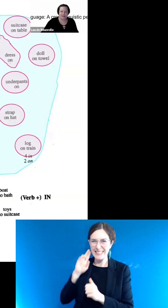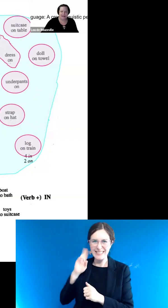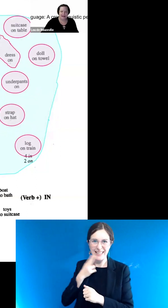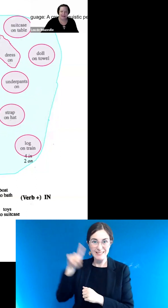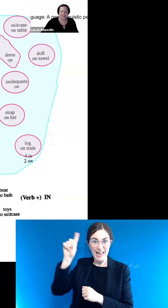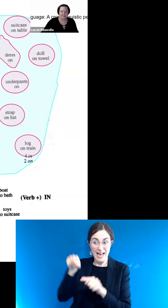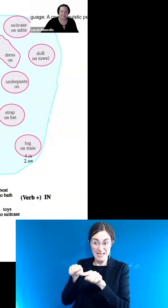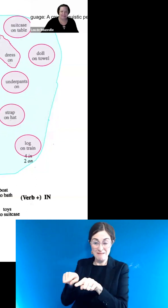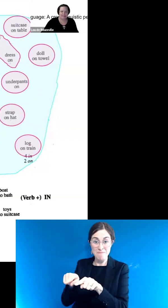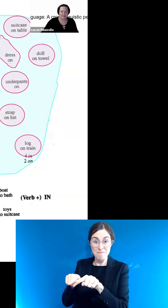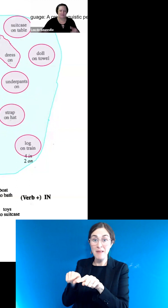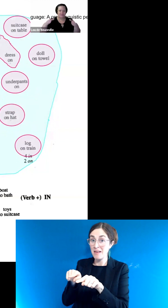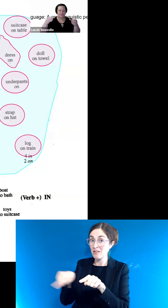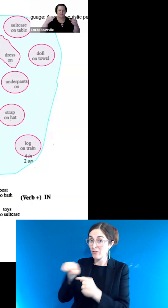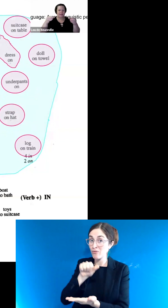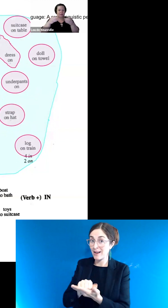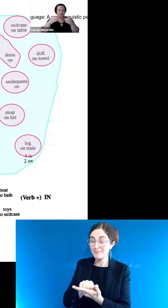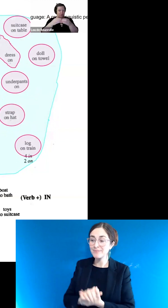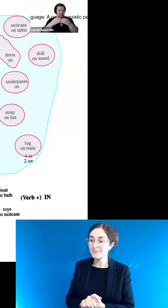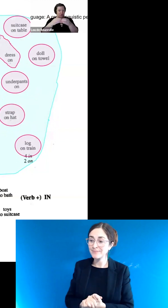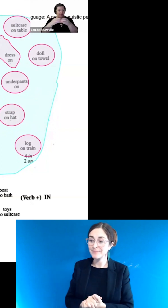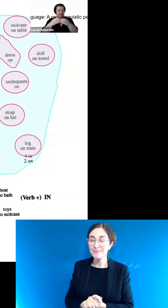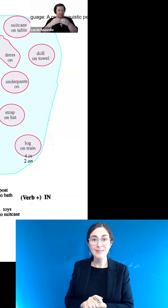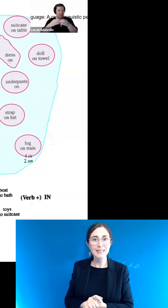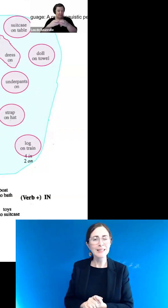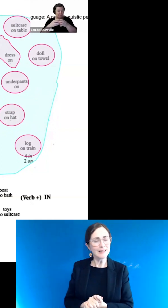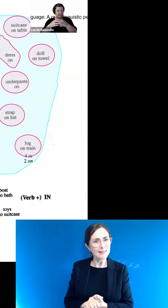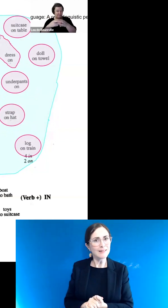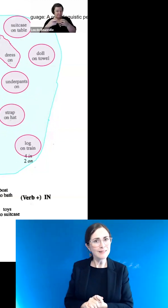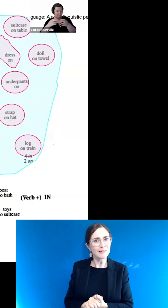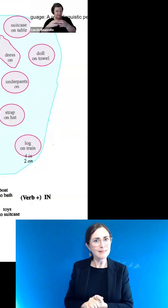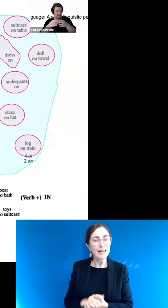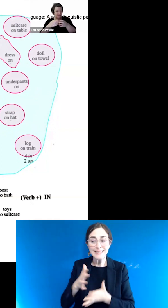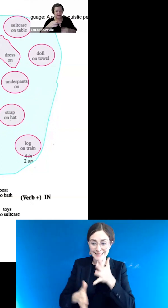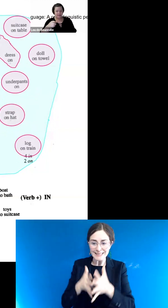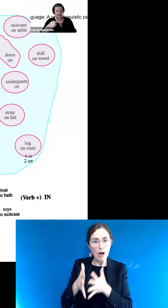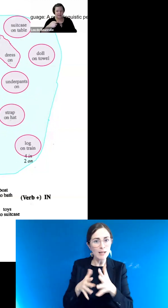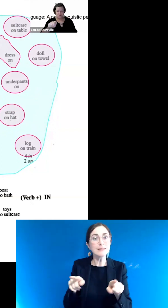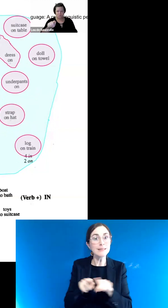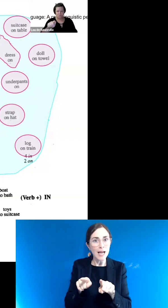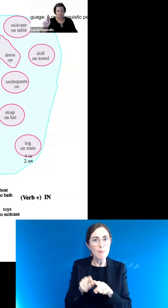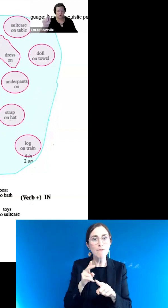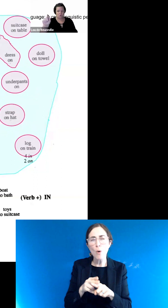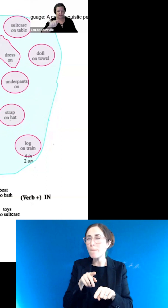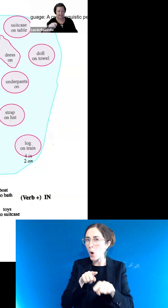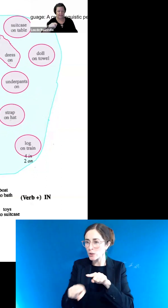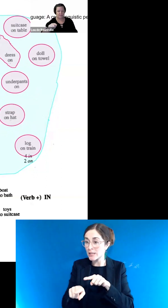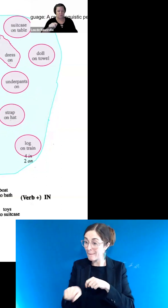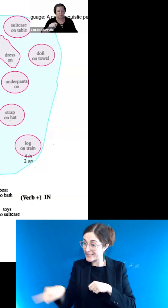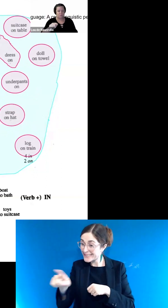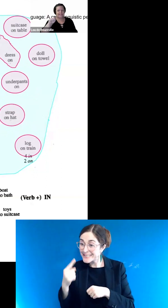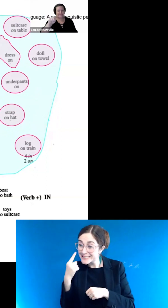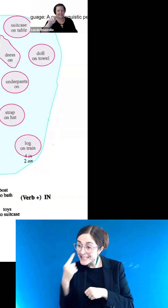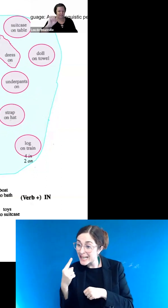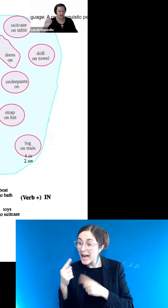that? And basically, joining those 2 toys would have the same sign, but almost all of these,